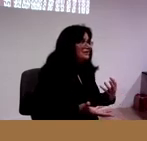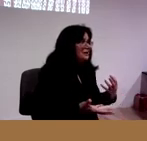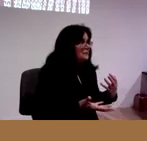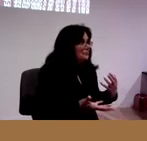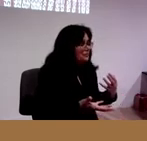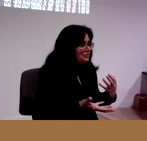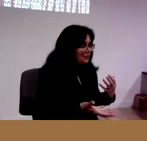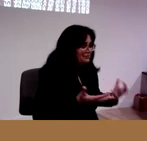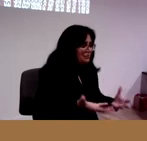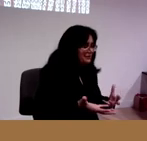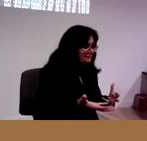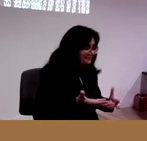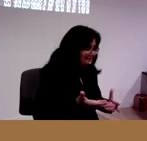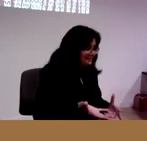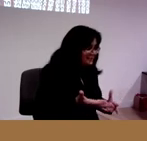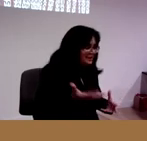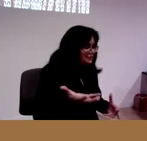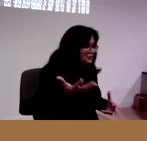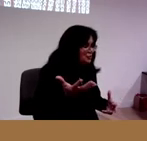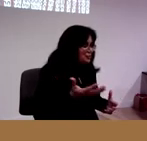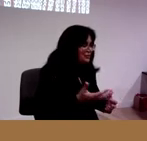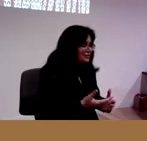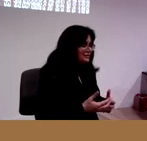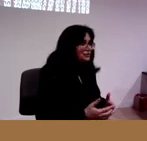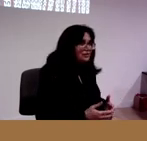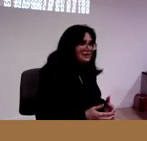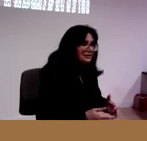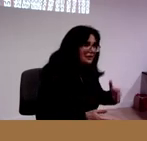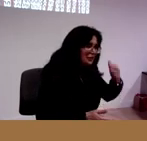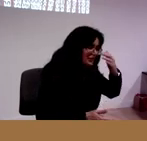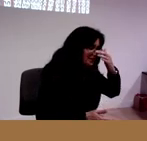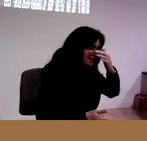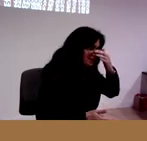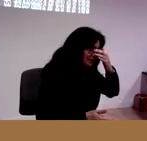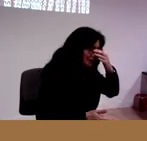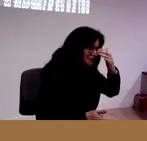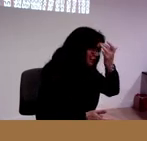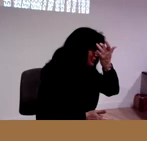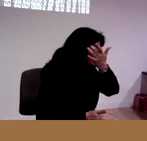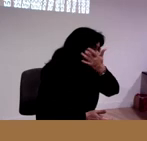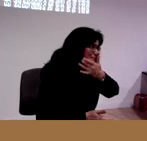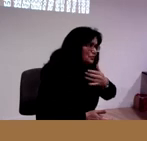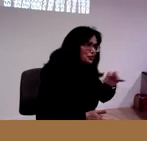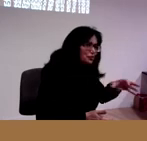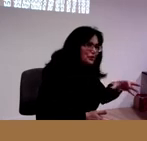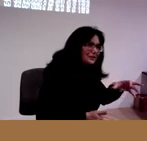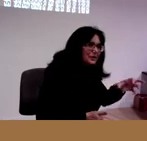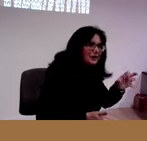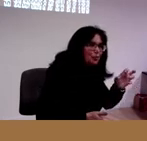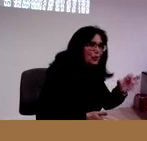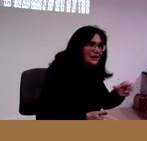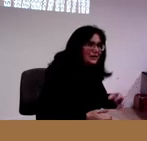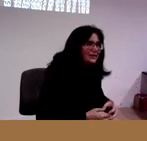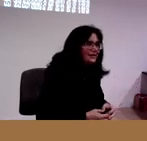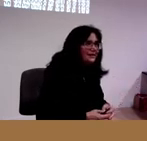story, my deputy head of school, Dr. Ray Kelly, and I like to tell this story